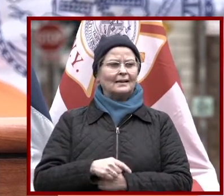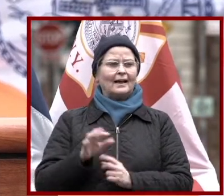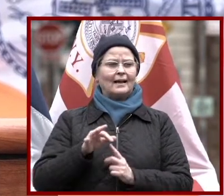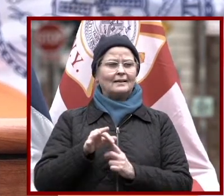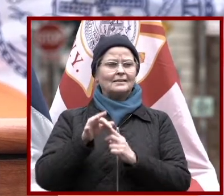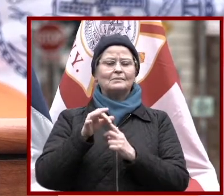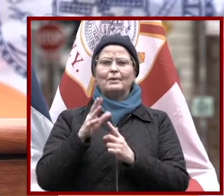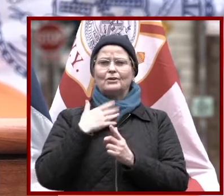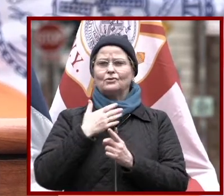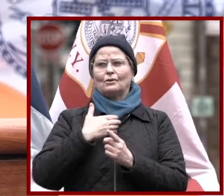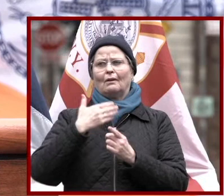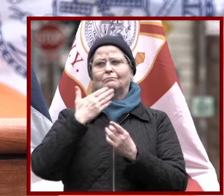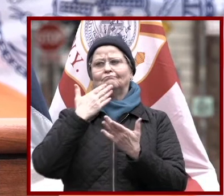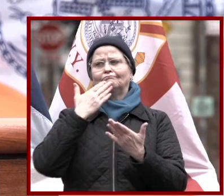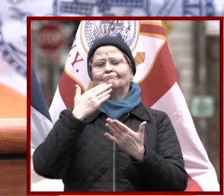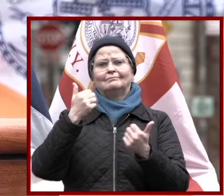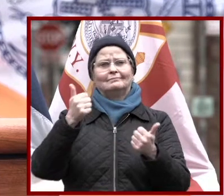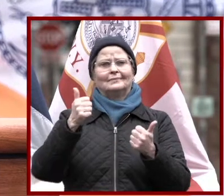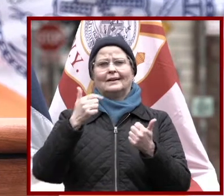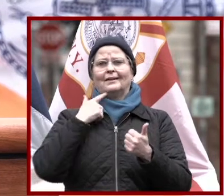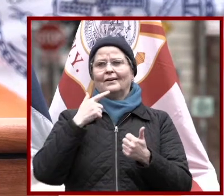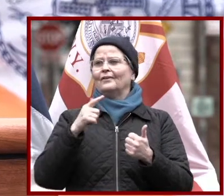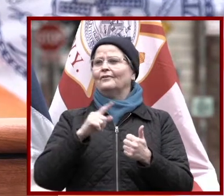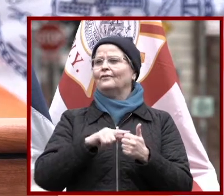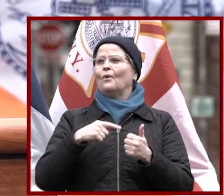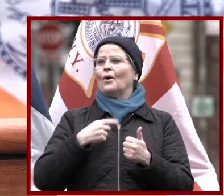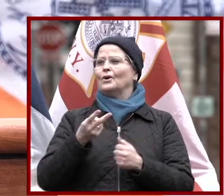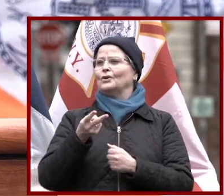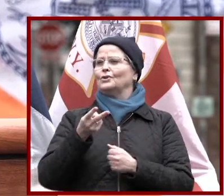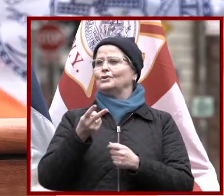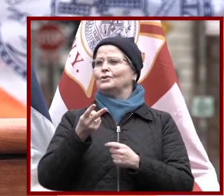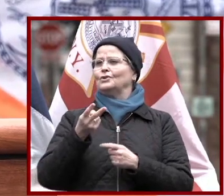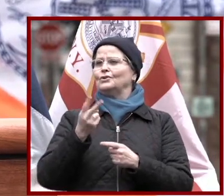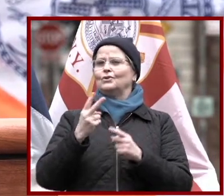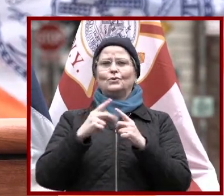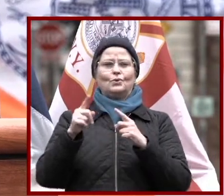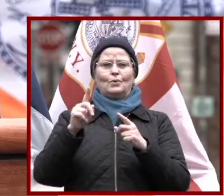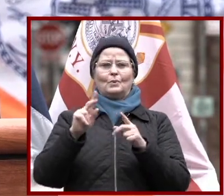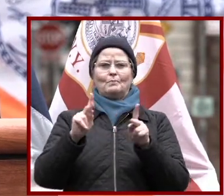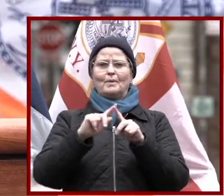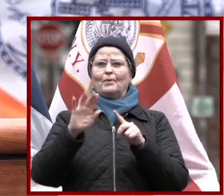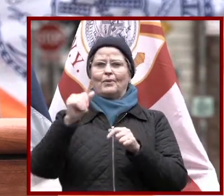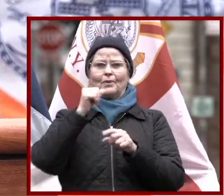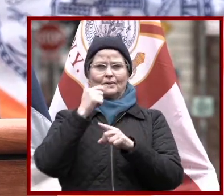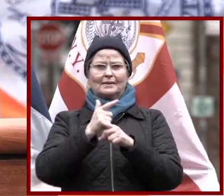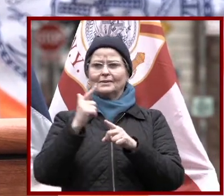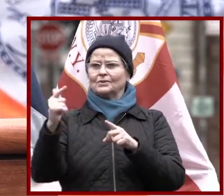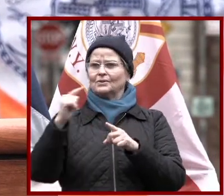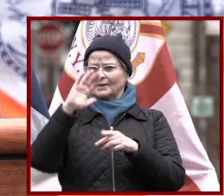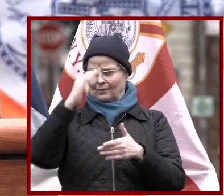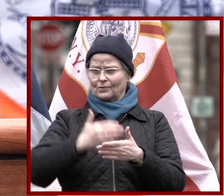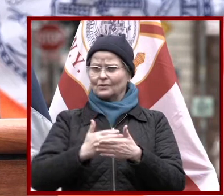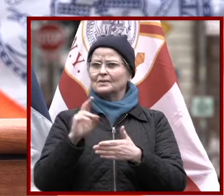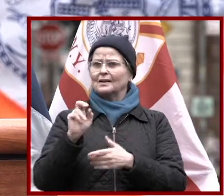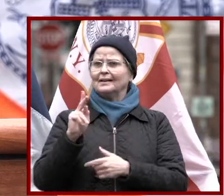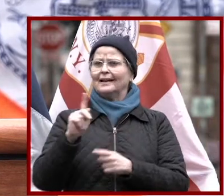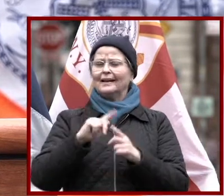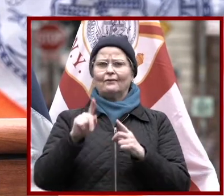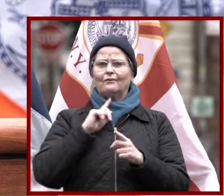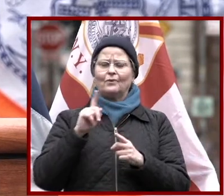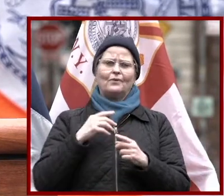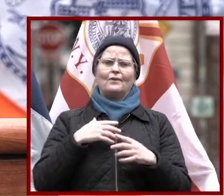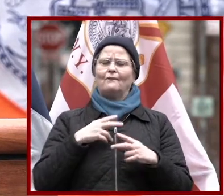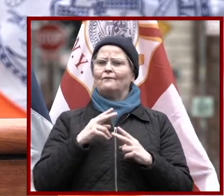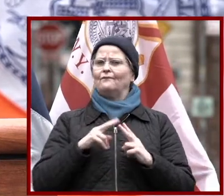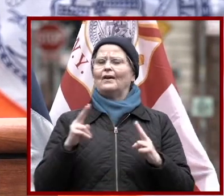shout out to Jane Fazio-Valita and her sisters and son Nick, who are here for the incredibly